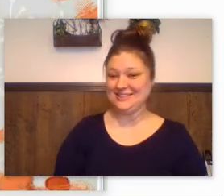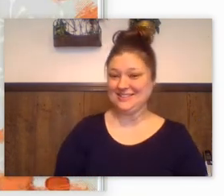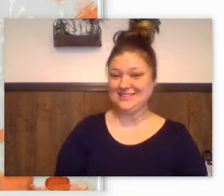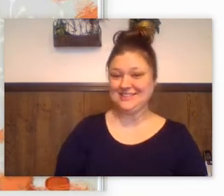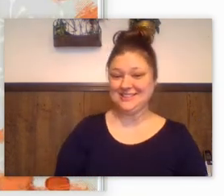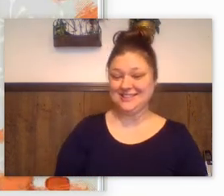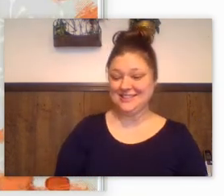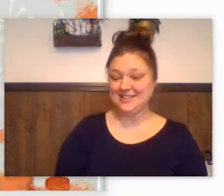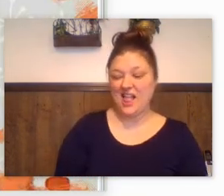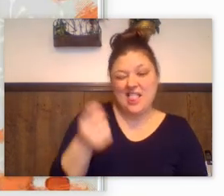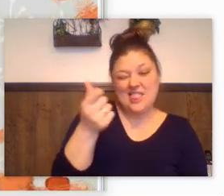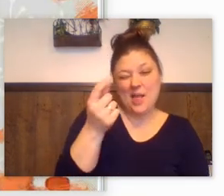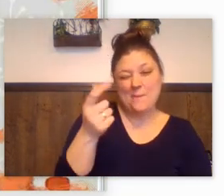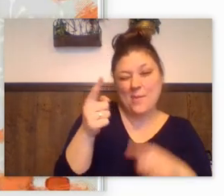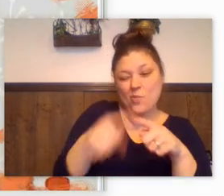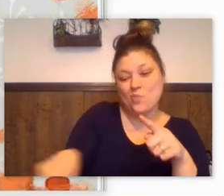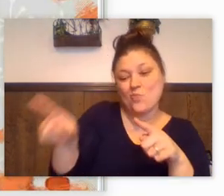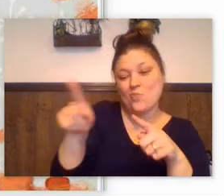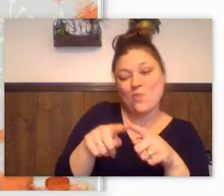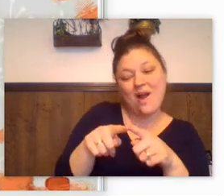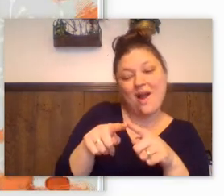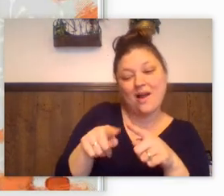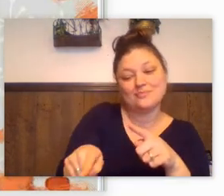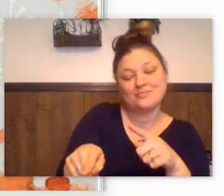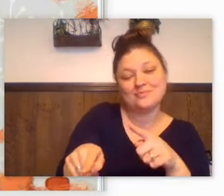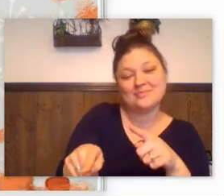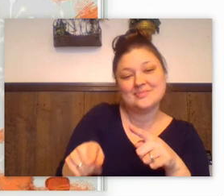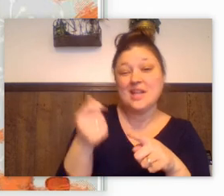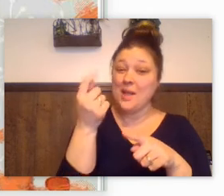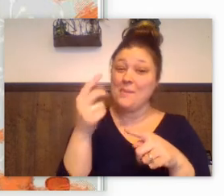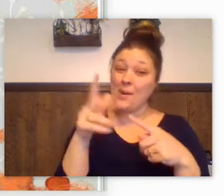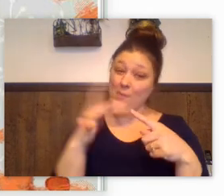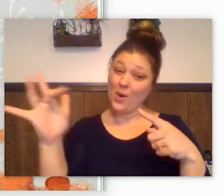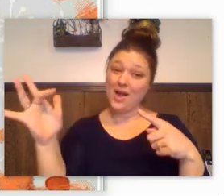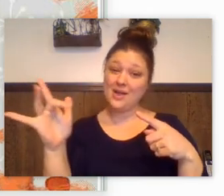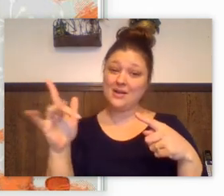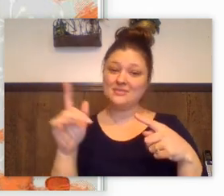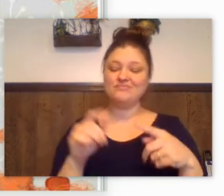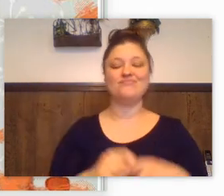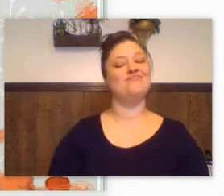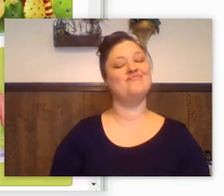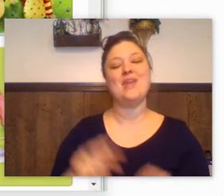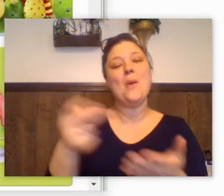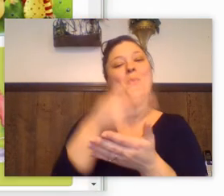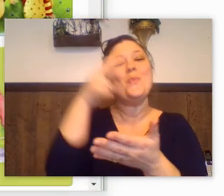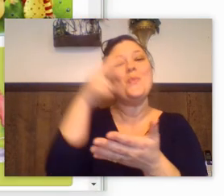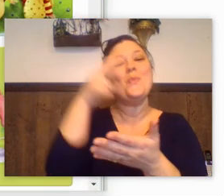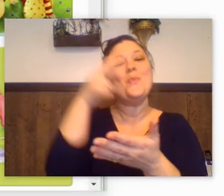Just a bit round, just a bit pointy, just right.